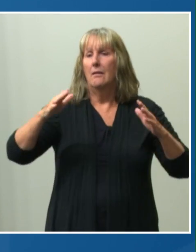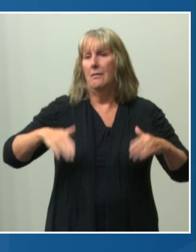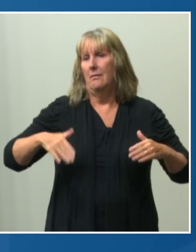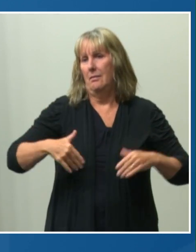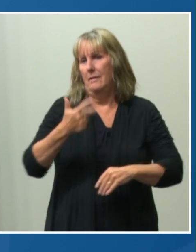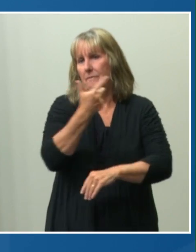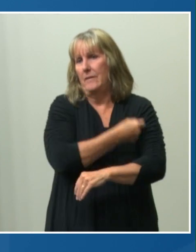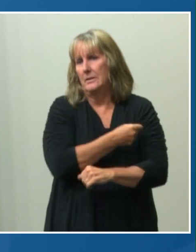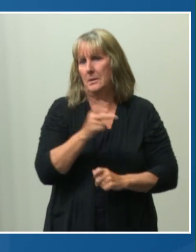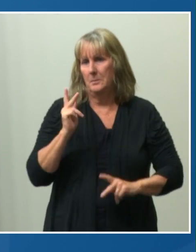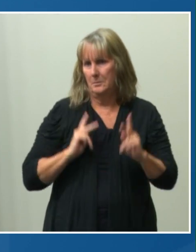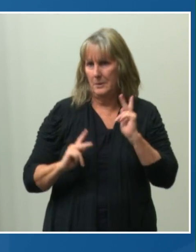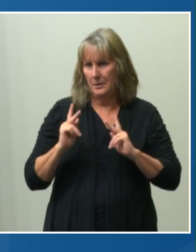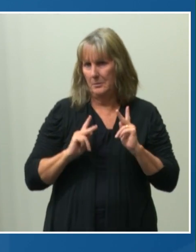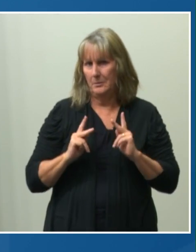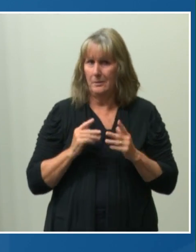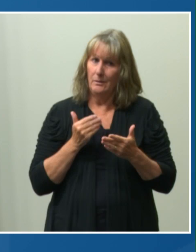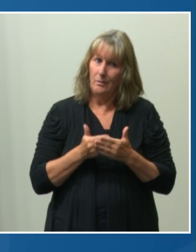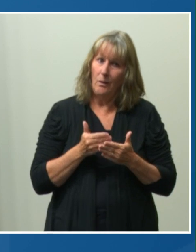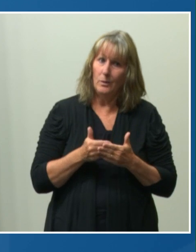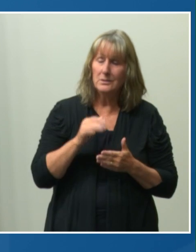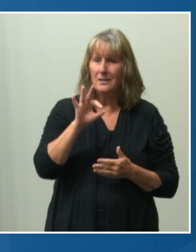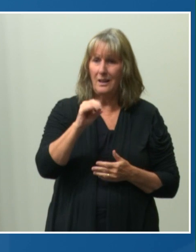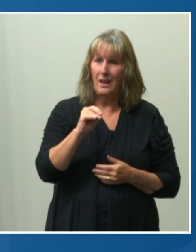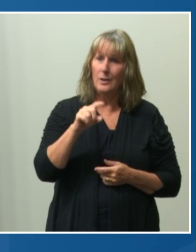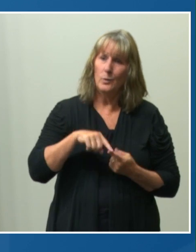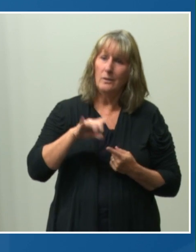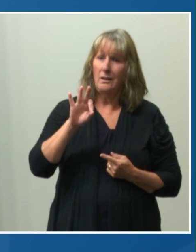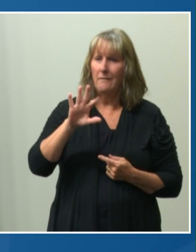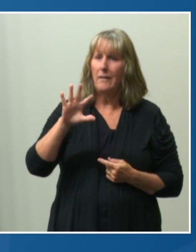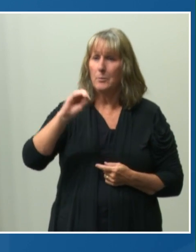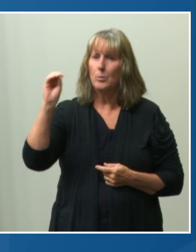unvaccinated individuals, probably close to 90 or 95%.